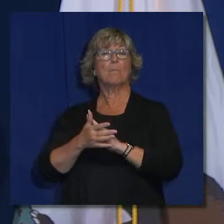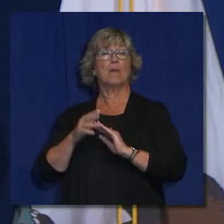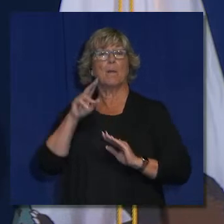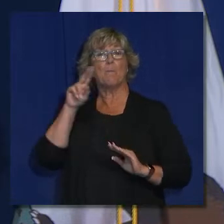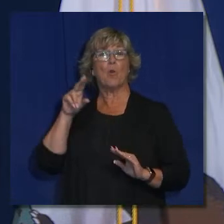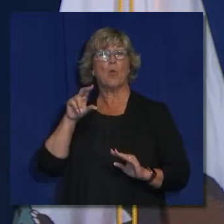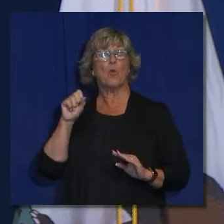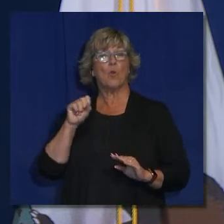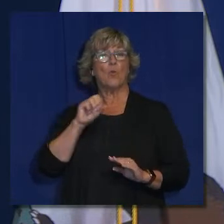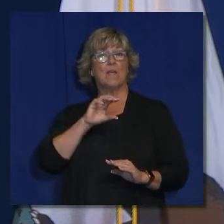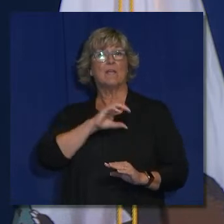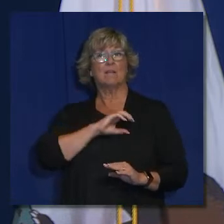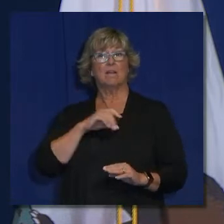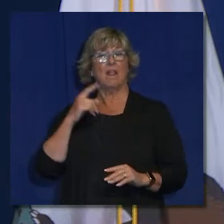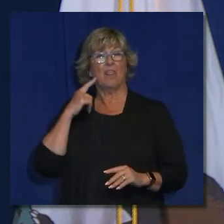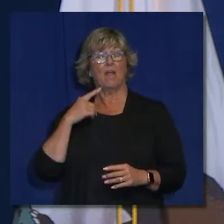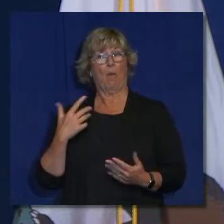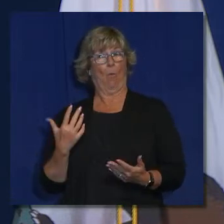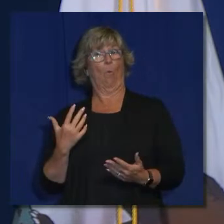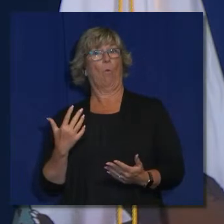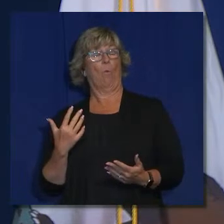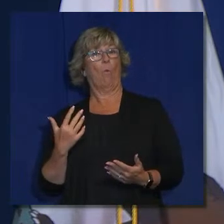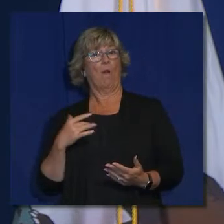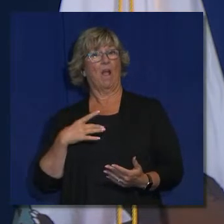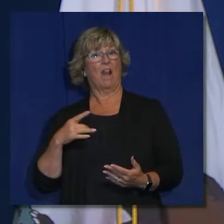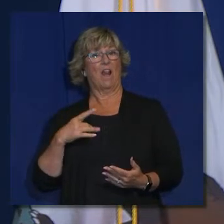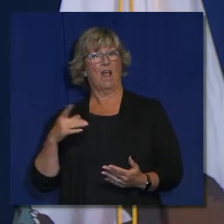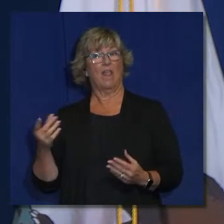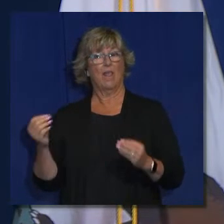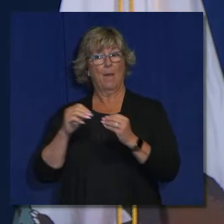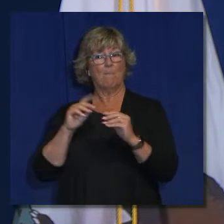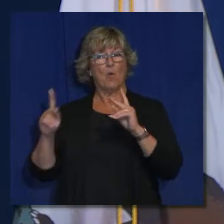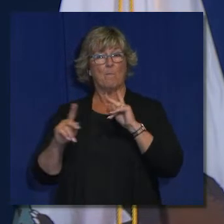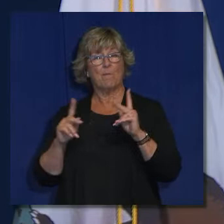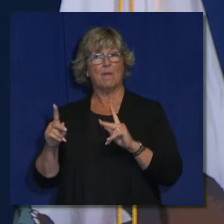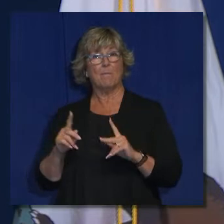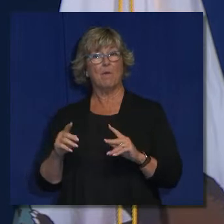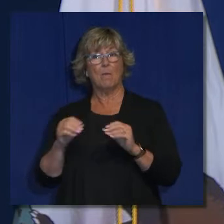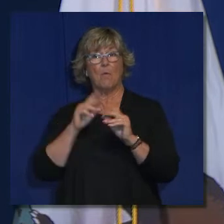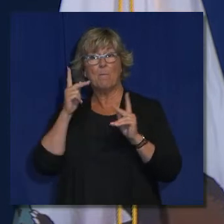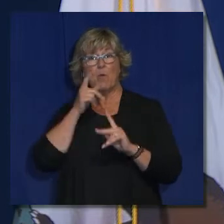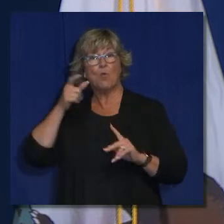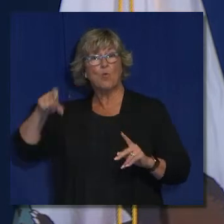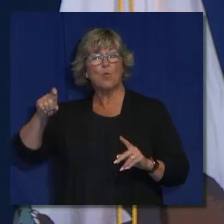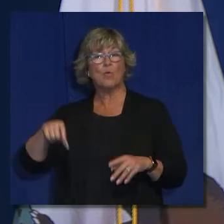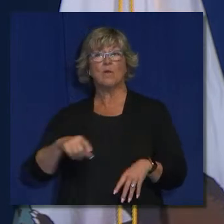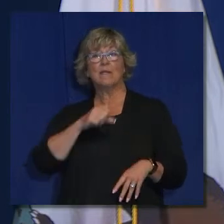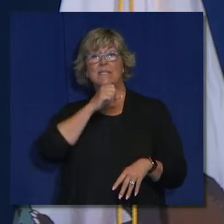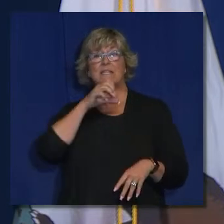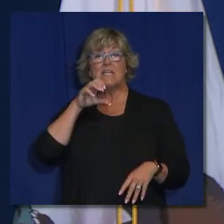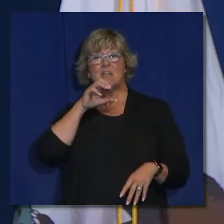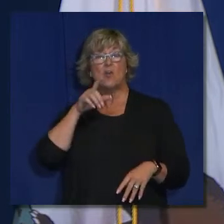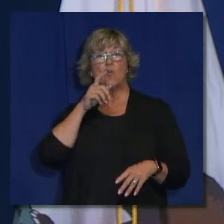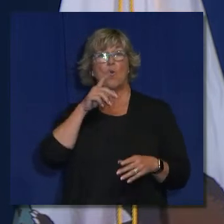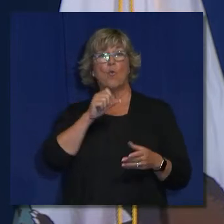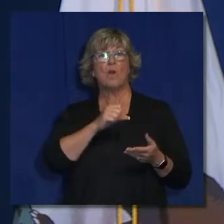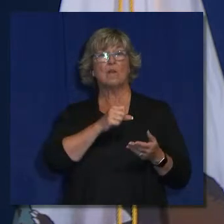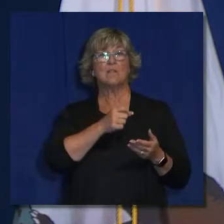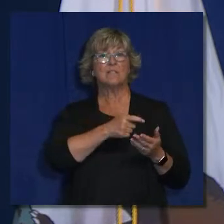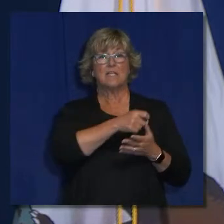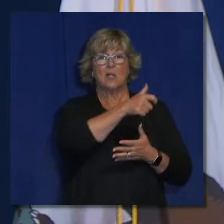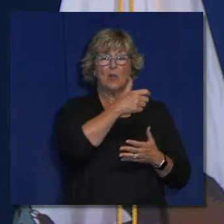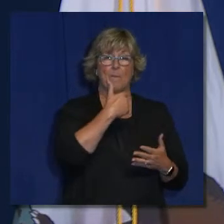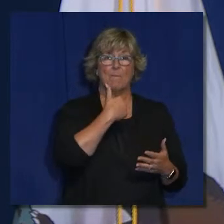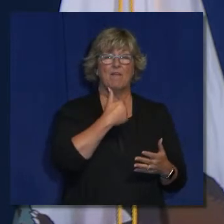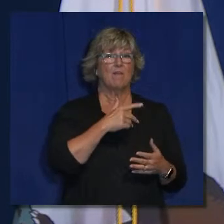That seemed to me more appealing, not only covering more people, more vulnerable people, seniors that were excluded in particular,